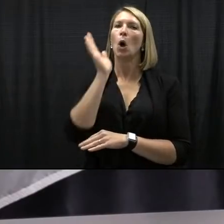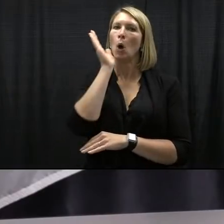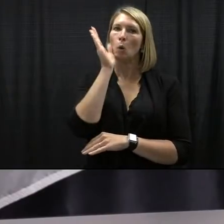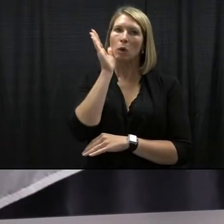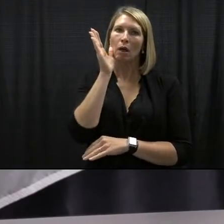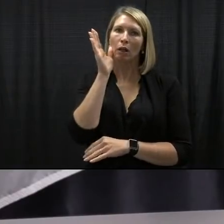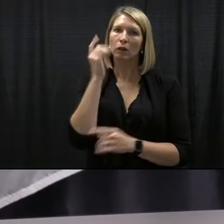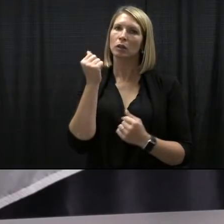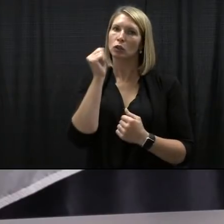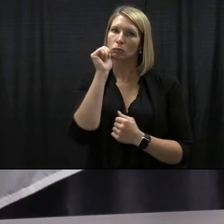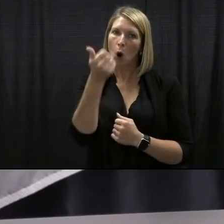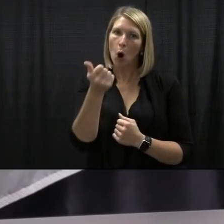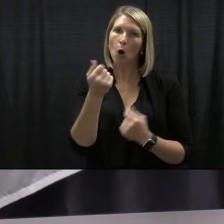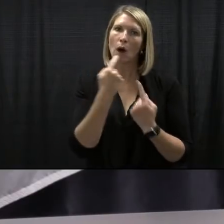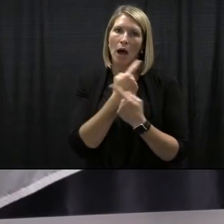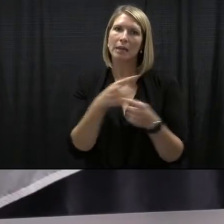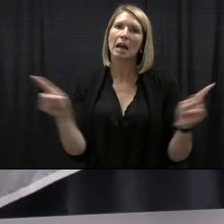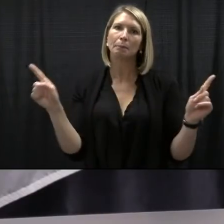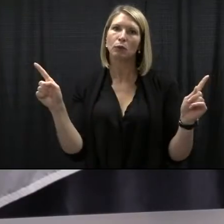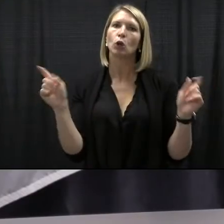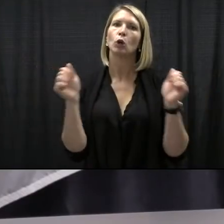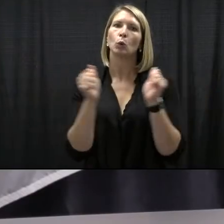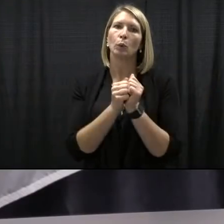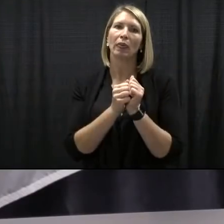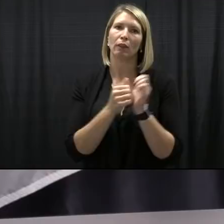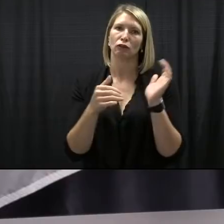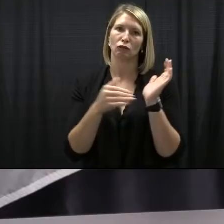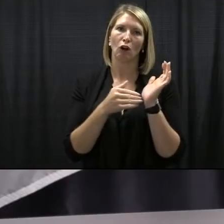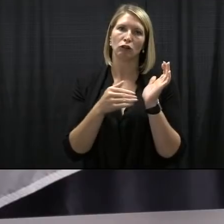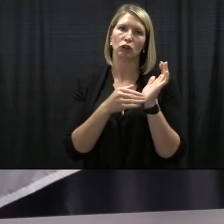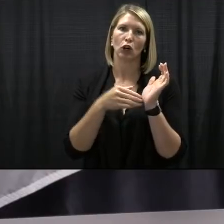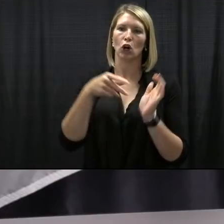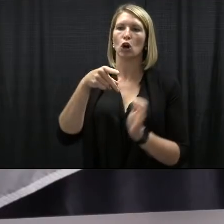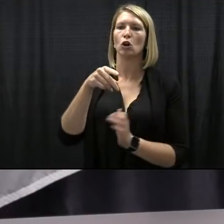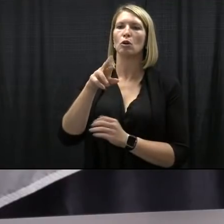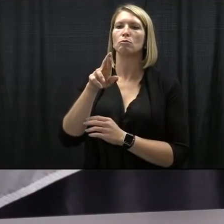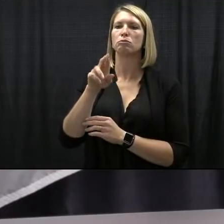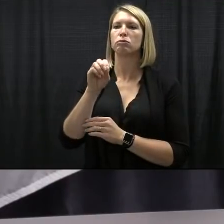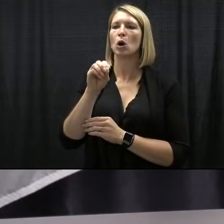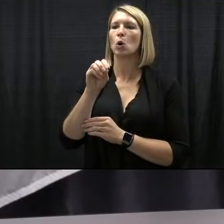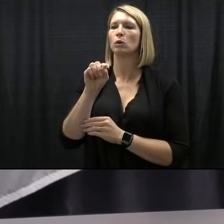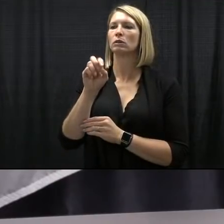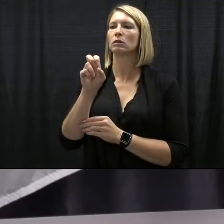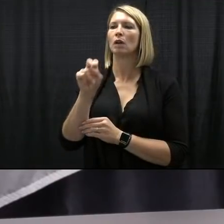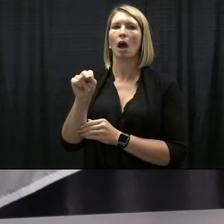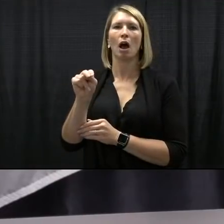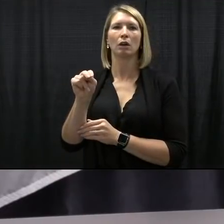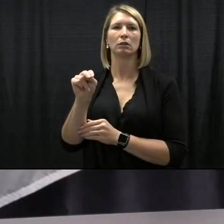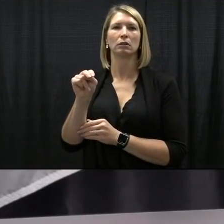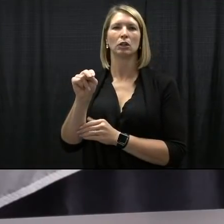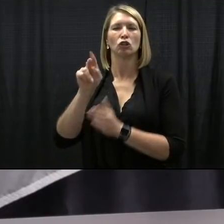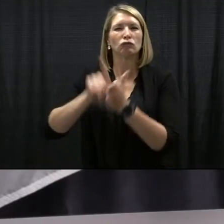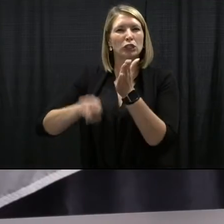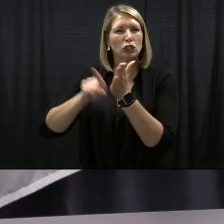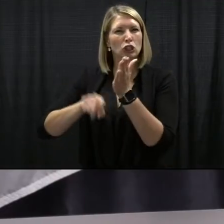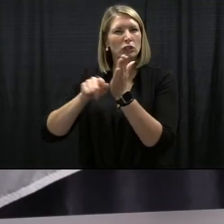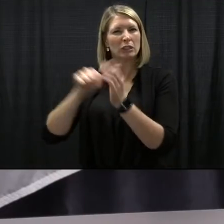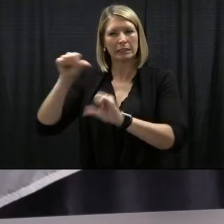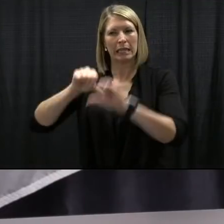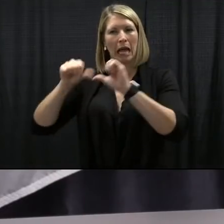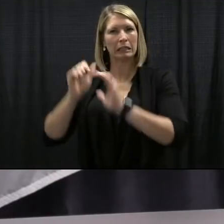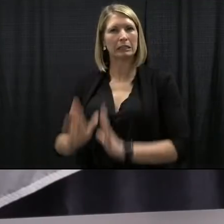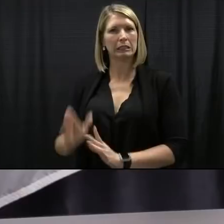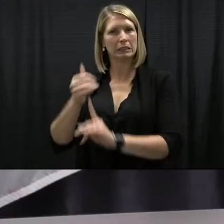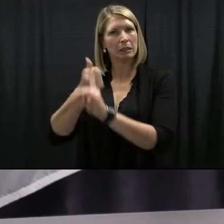avail tomorrow with Dr. Proton Raman, who will provide an update on modeling. I know everyone is looking at the